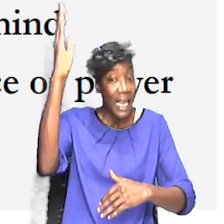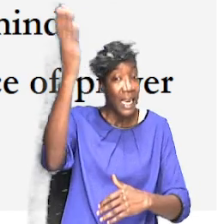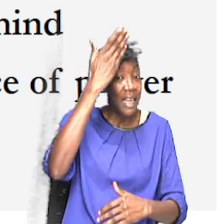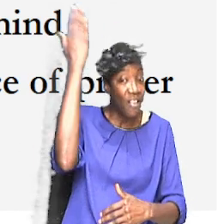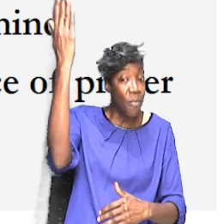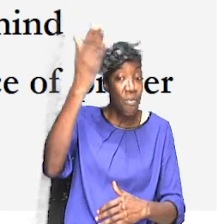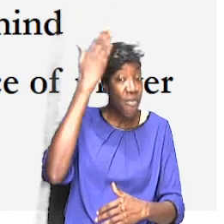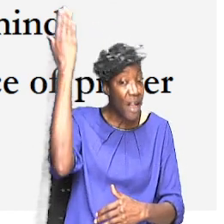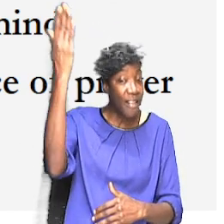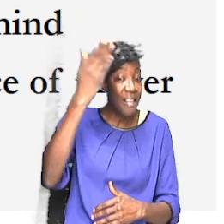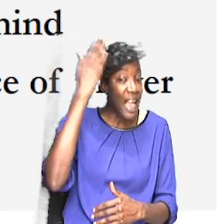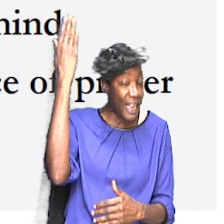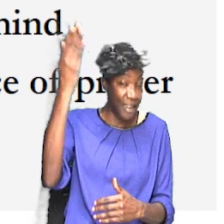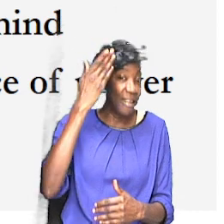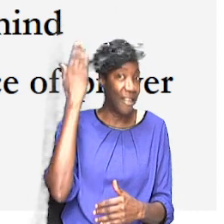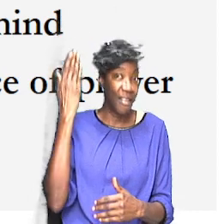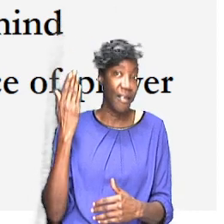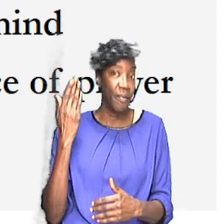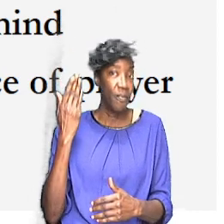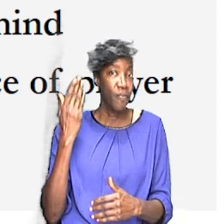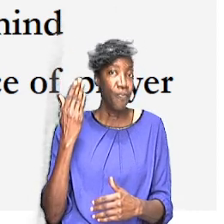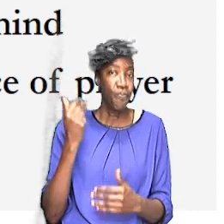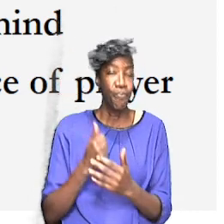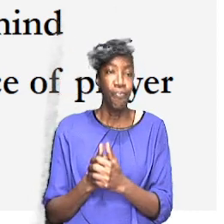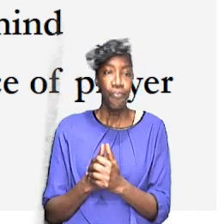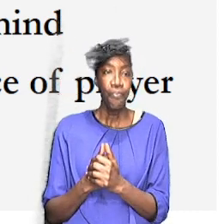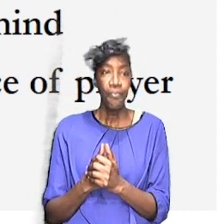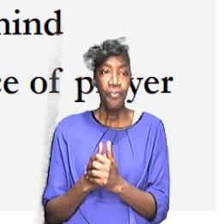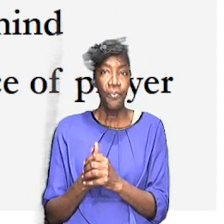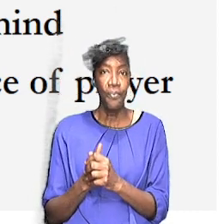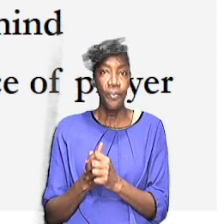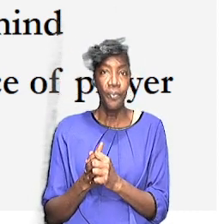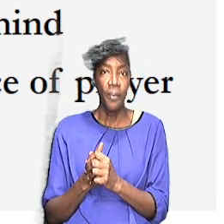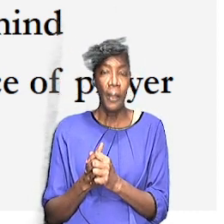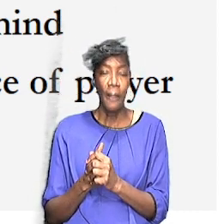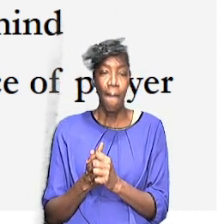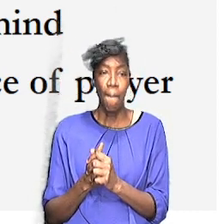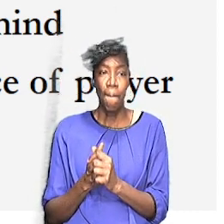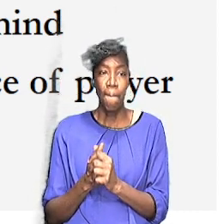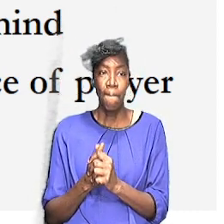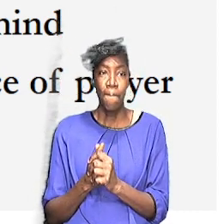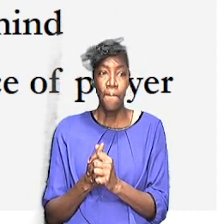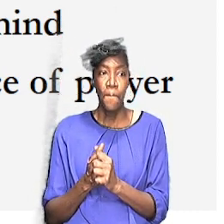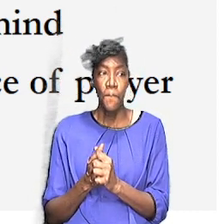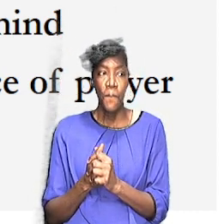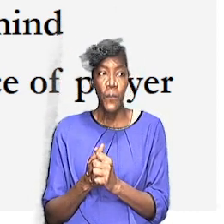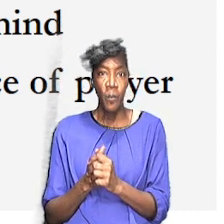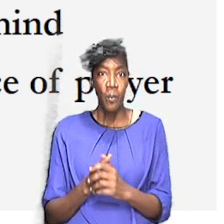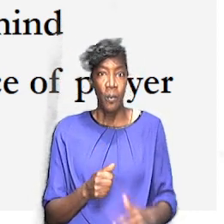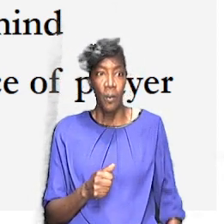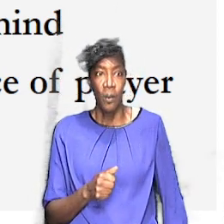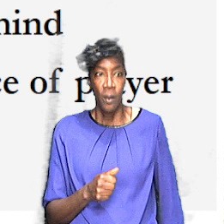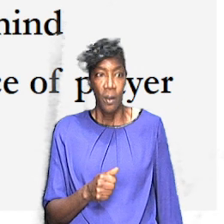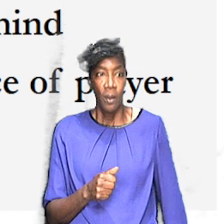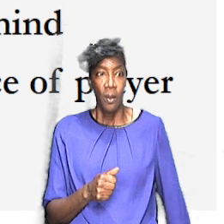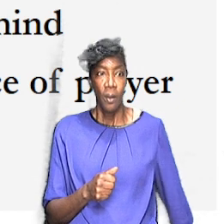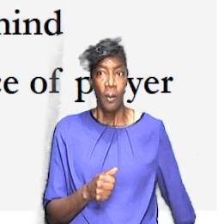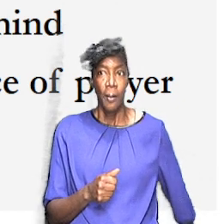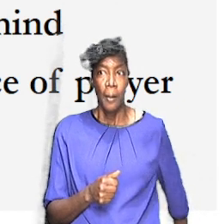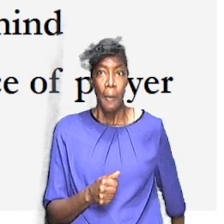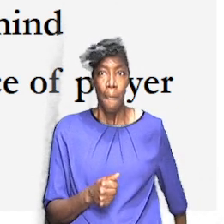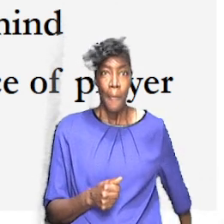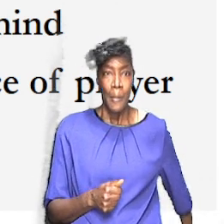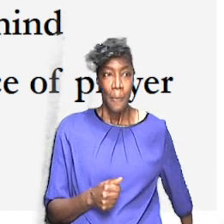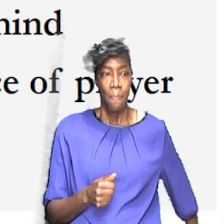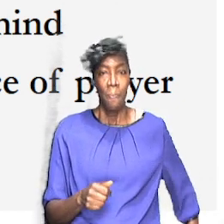just recapping, praise God, what we did last week before we jump into the whole story about this woman. Amen. So we see